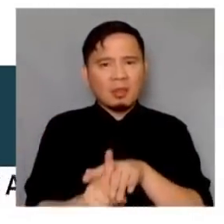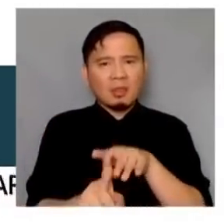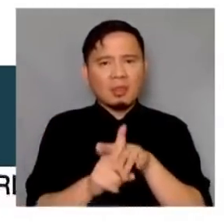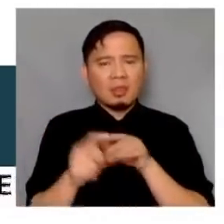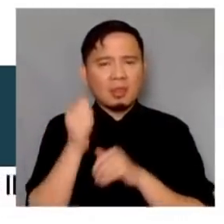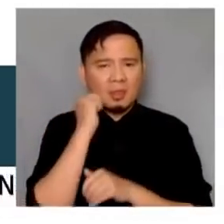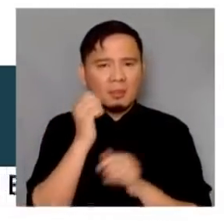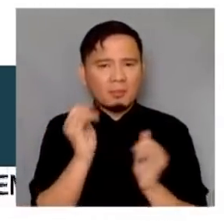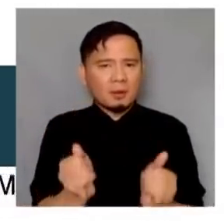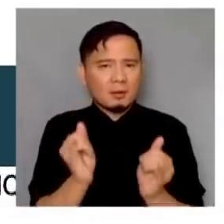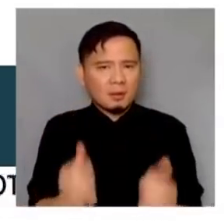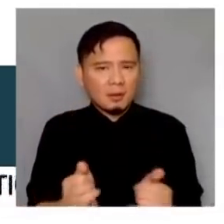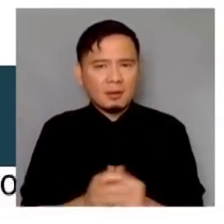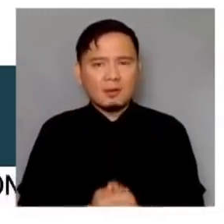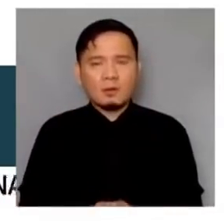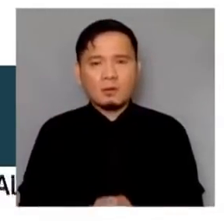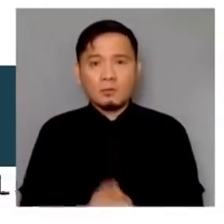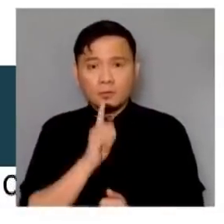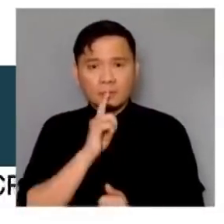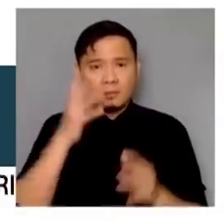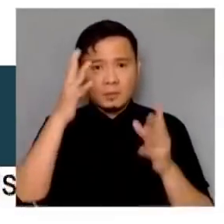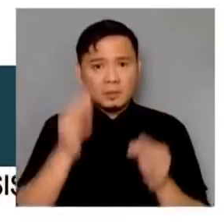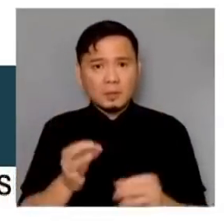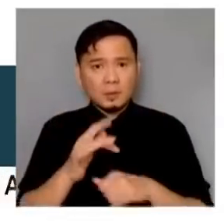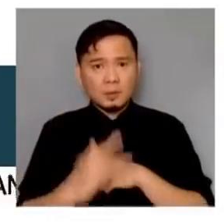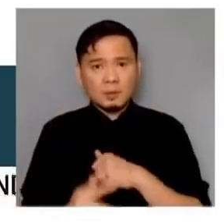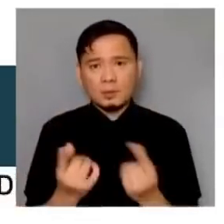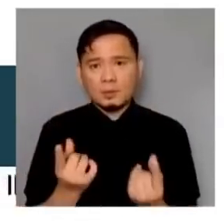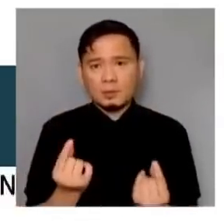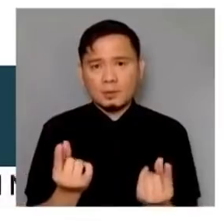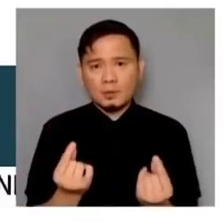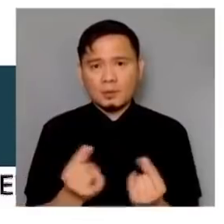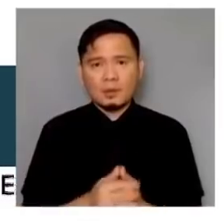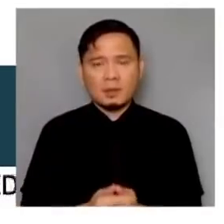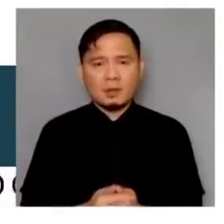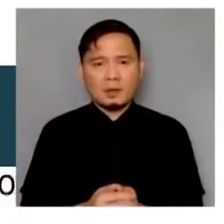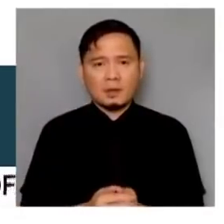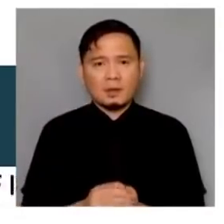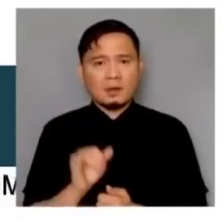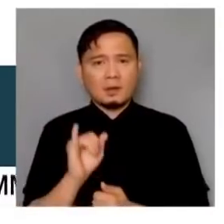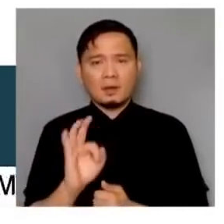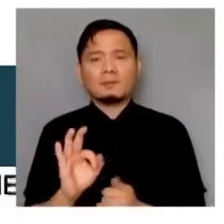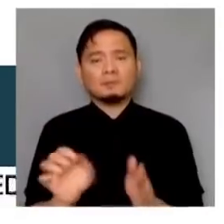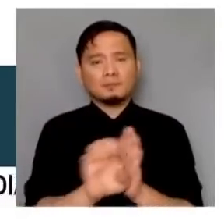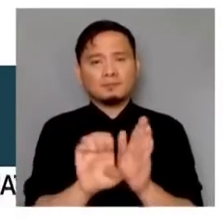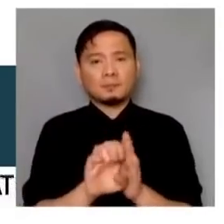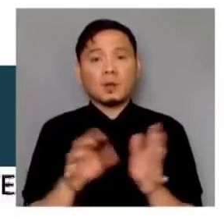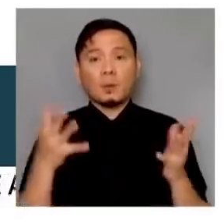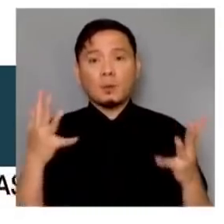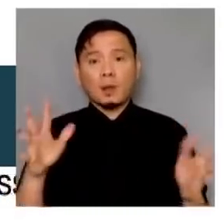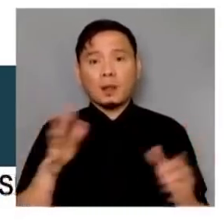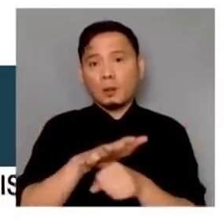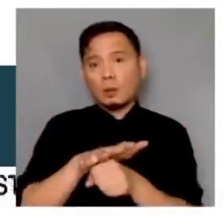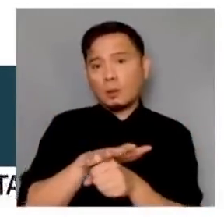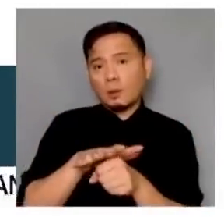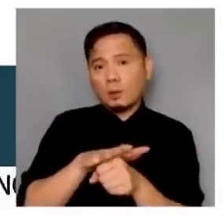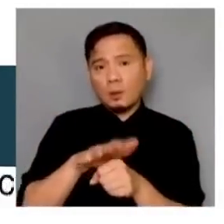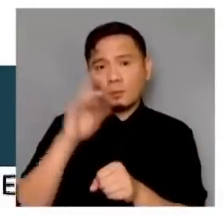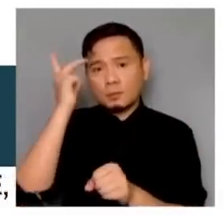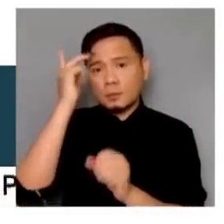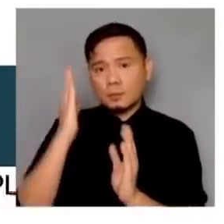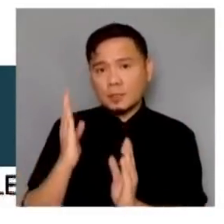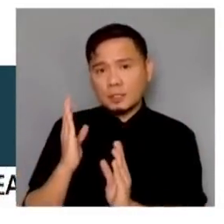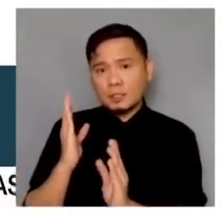you know, we decided very early on to, if there is no politician, local politician, or